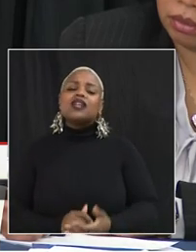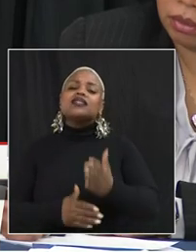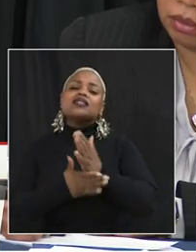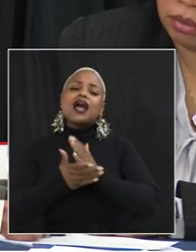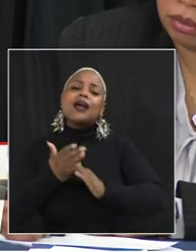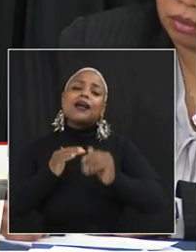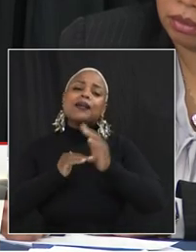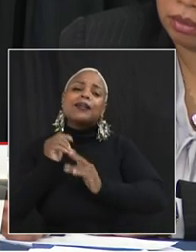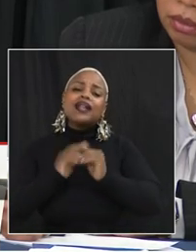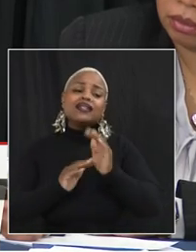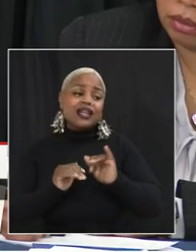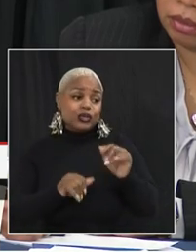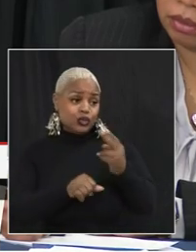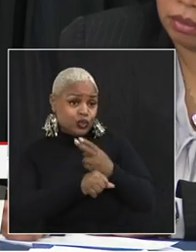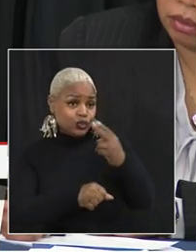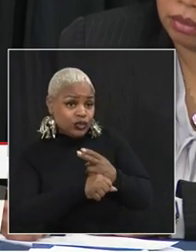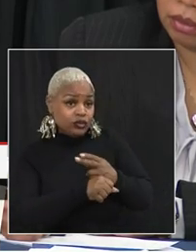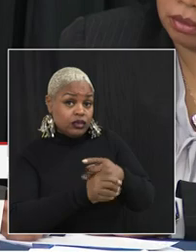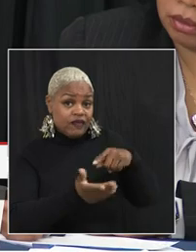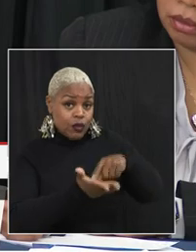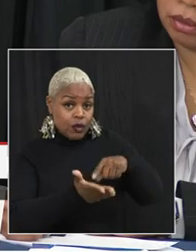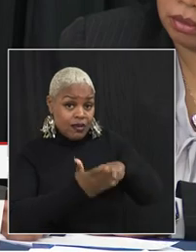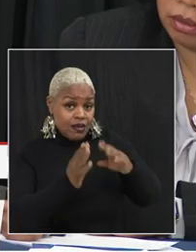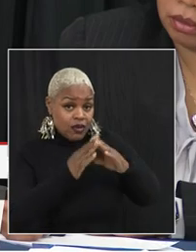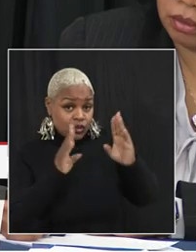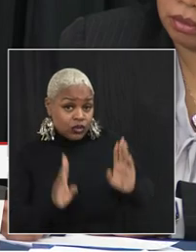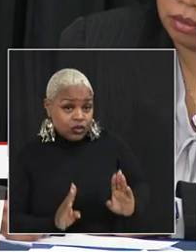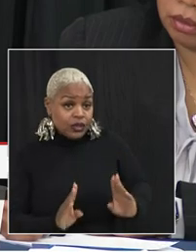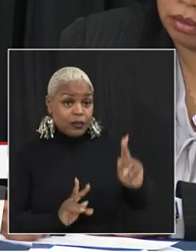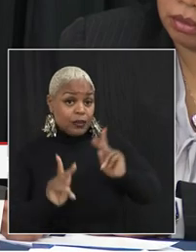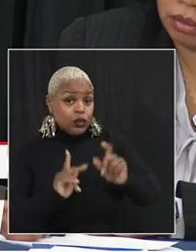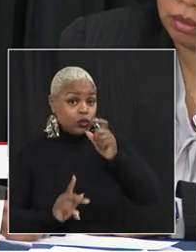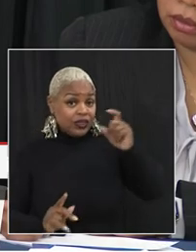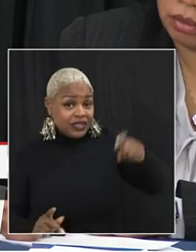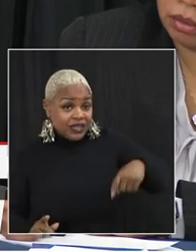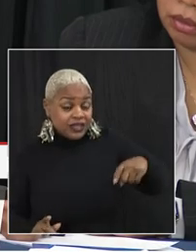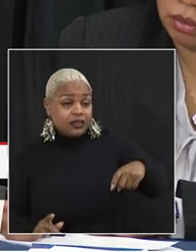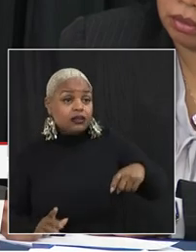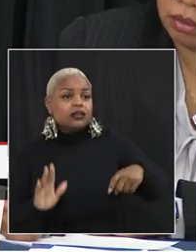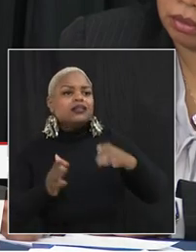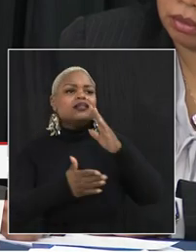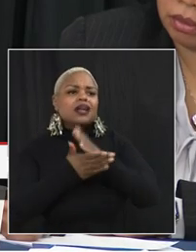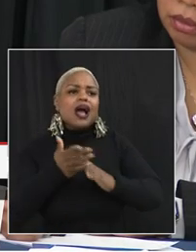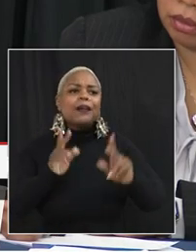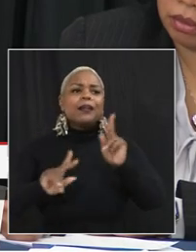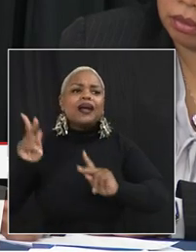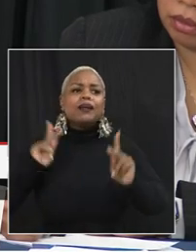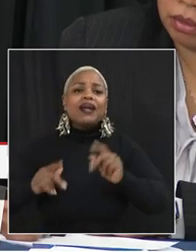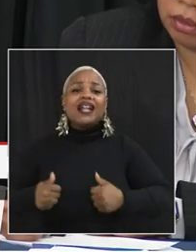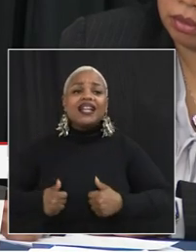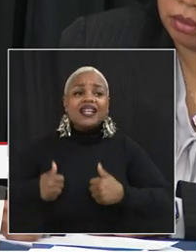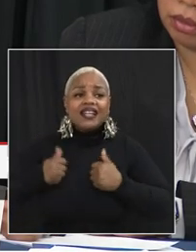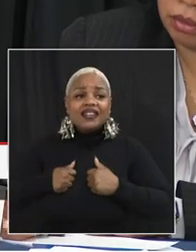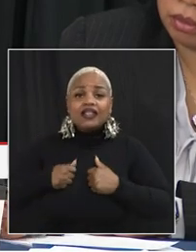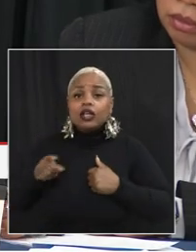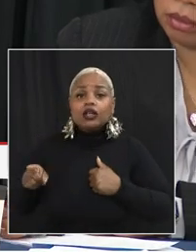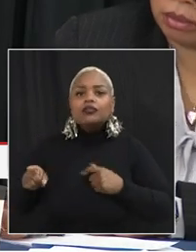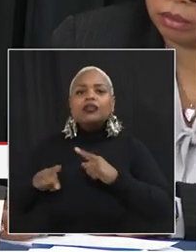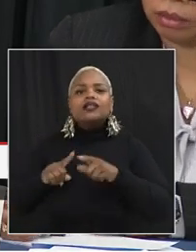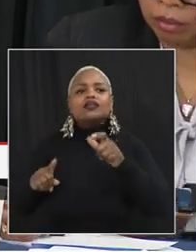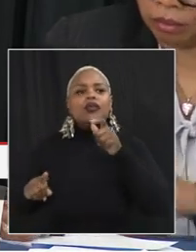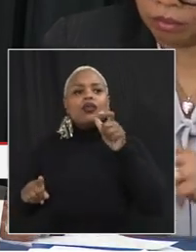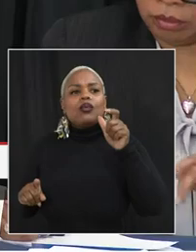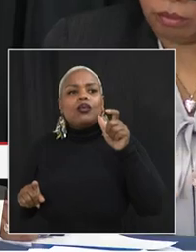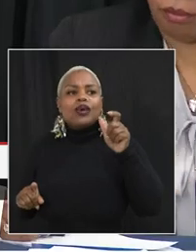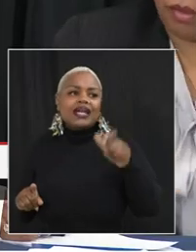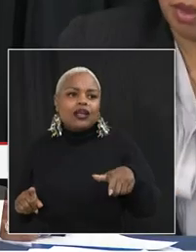people who need it. And some of them are people living in those units who don't need stabilized housing. So I think